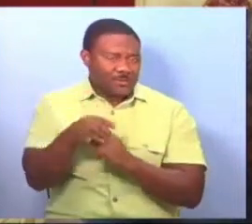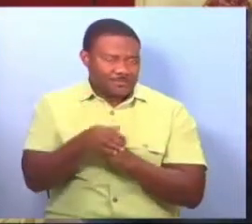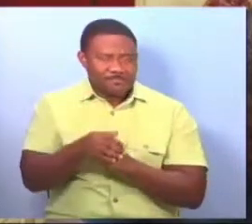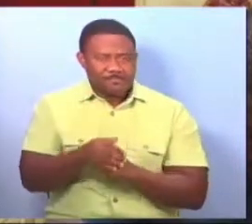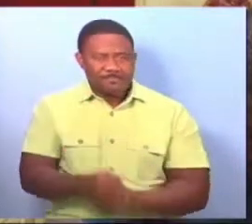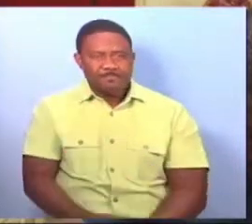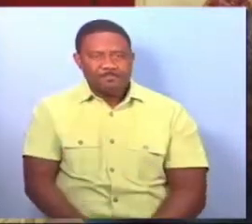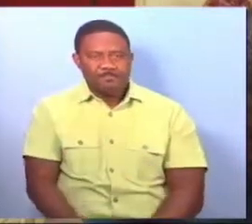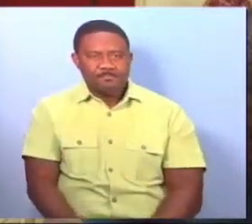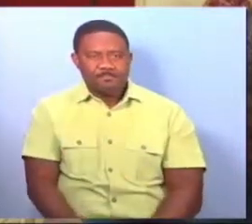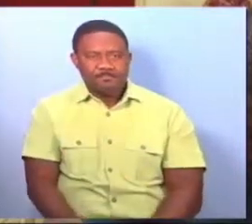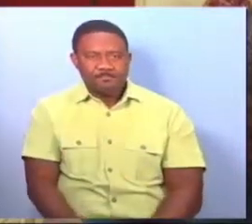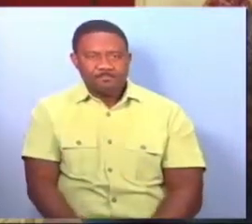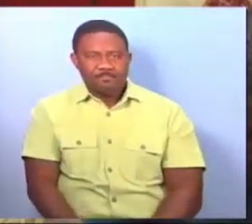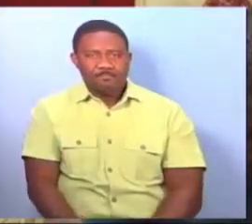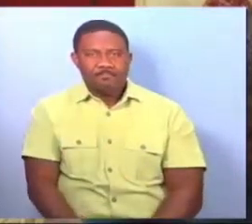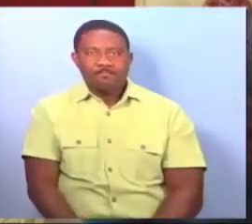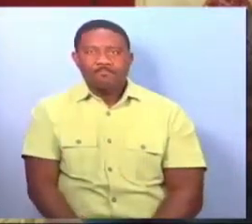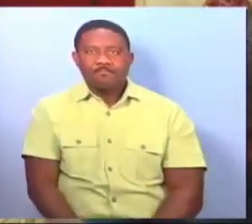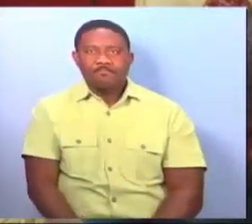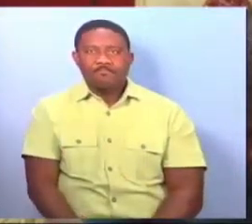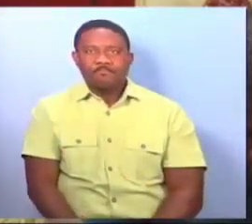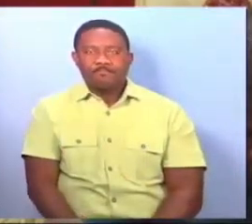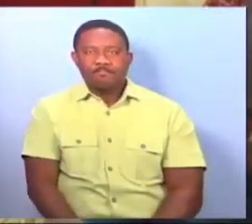I was in the